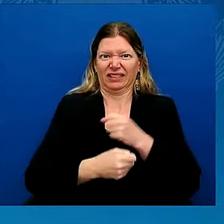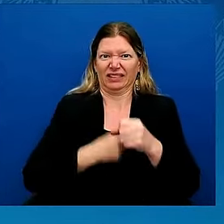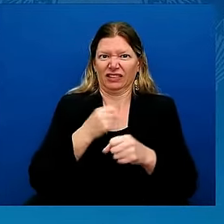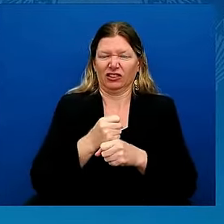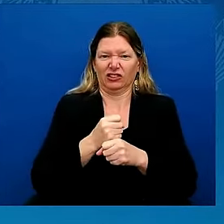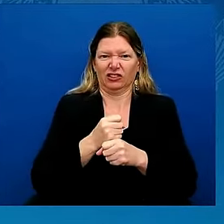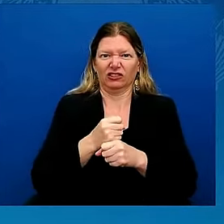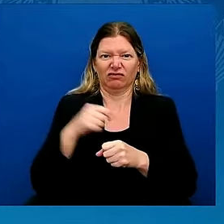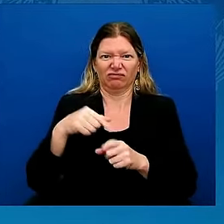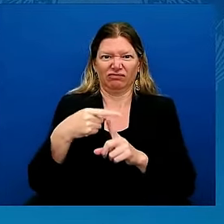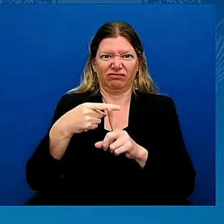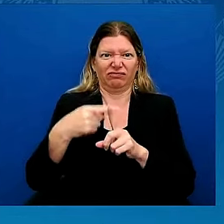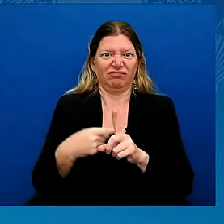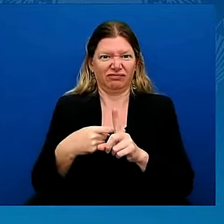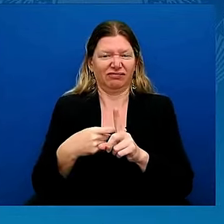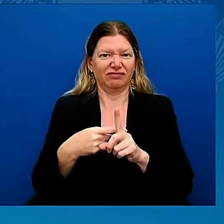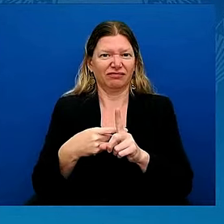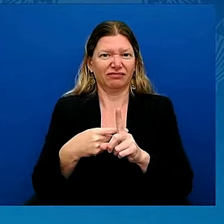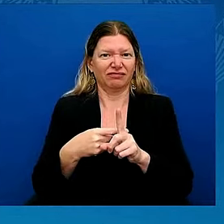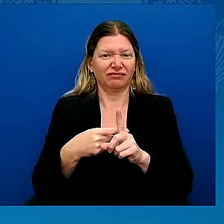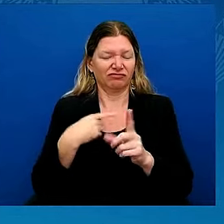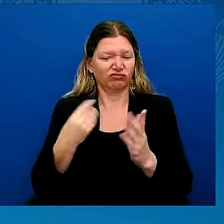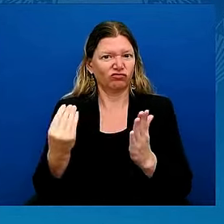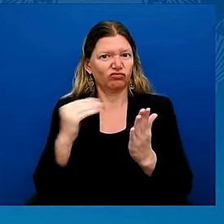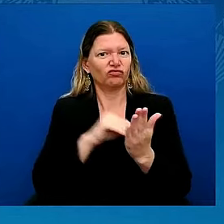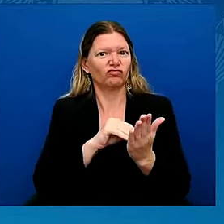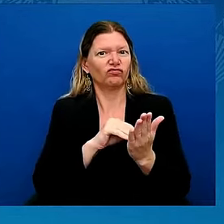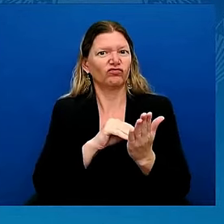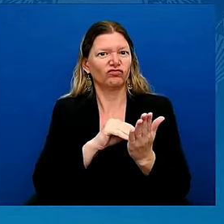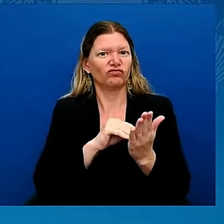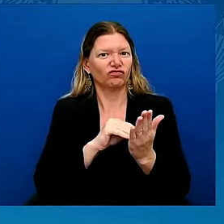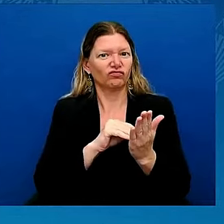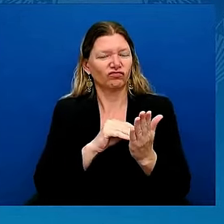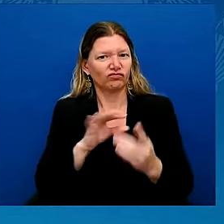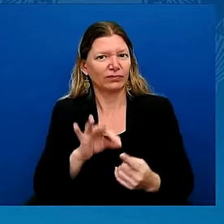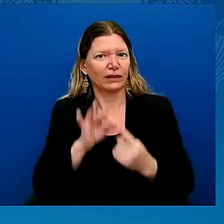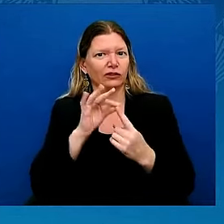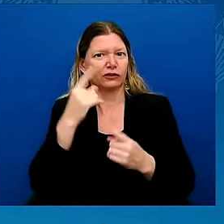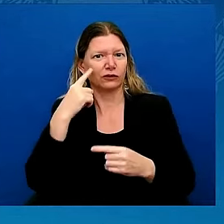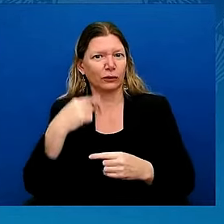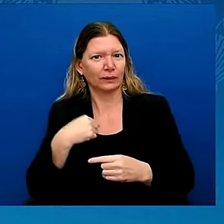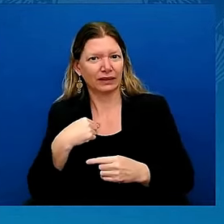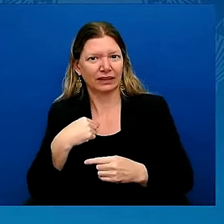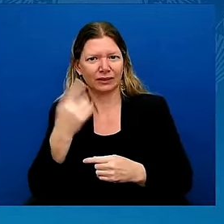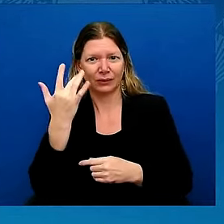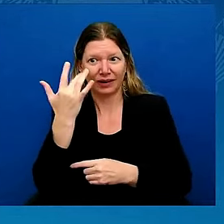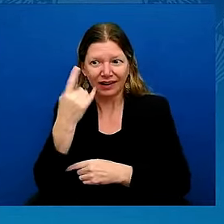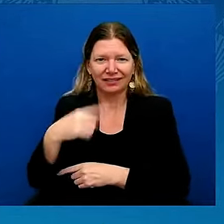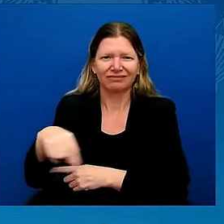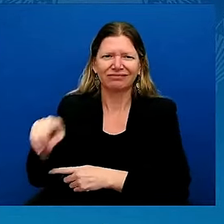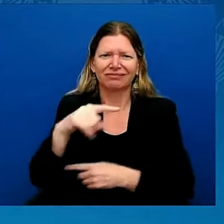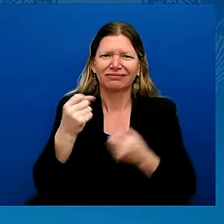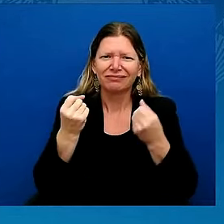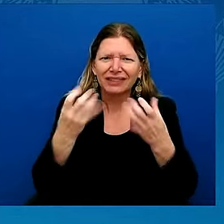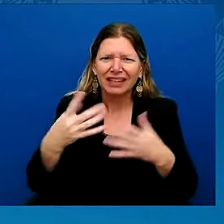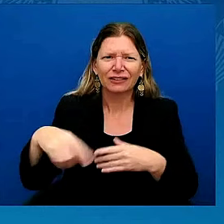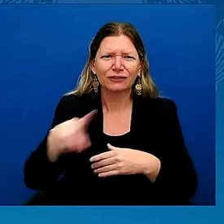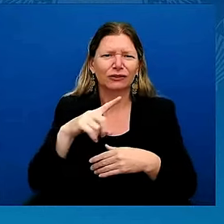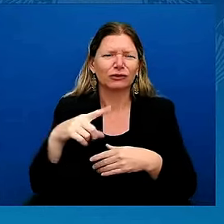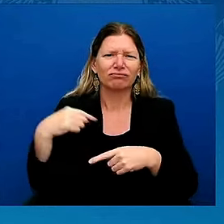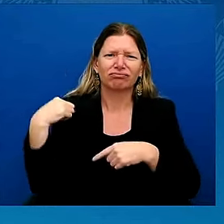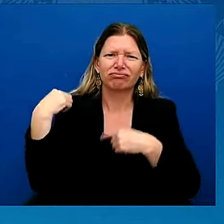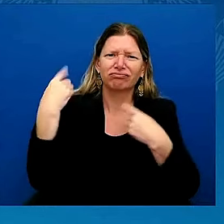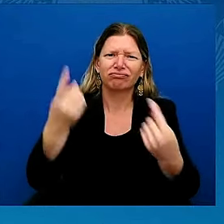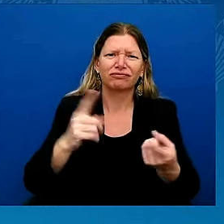So this is a room of longstanding friends, and many of you know my background. My mother arrived in the United States when she was 19 years old,